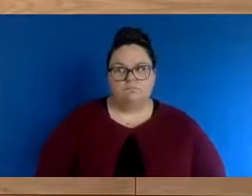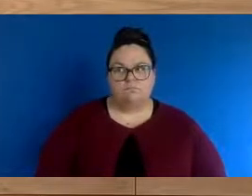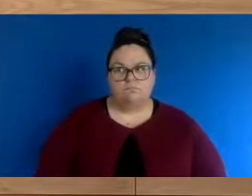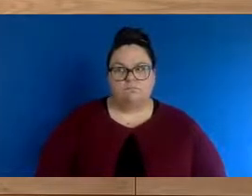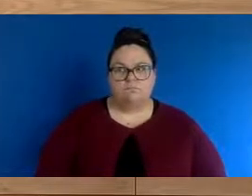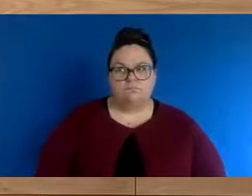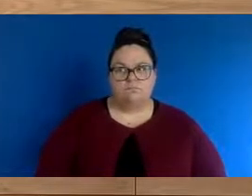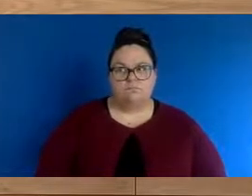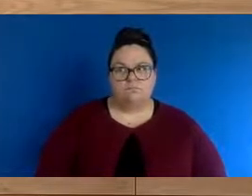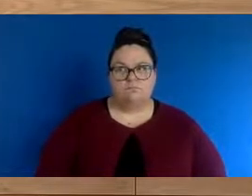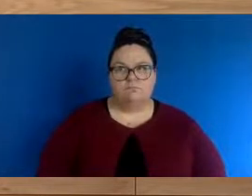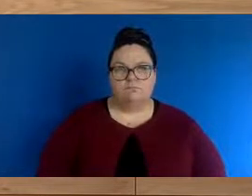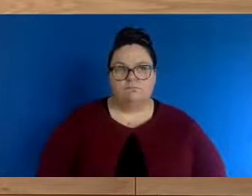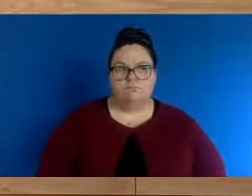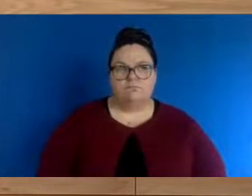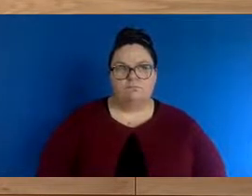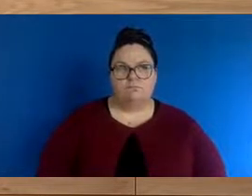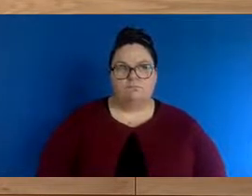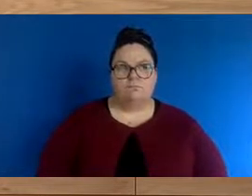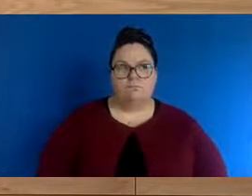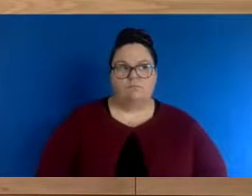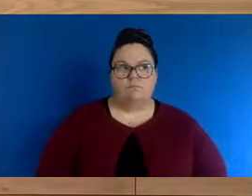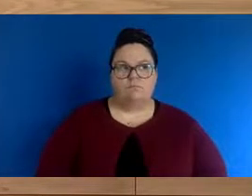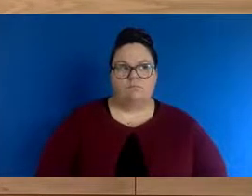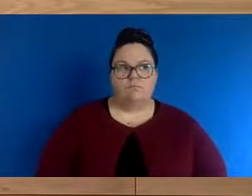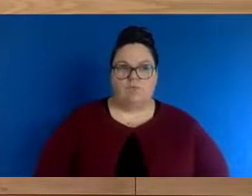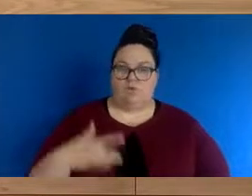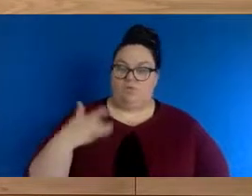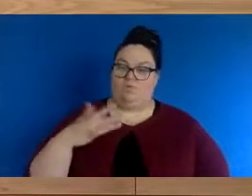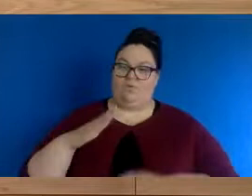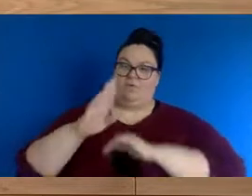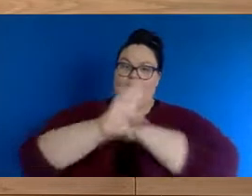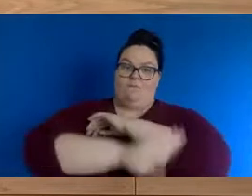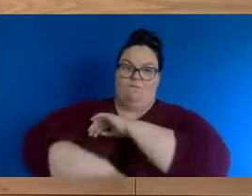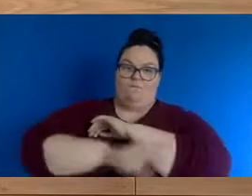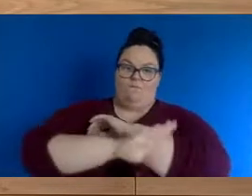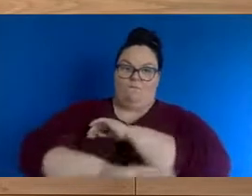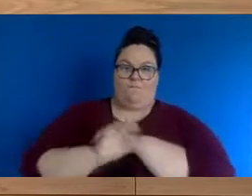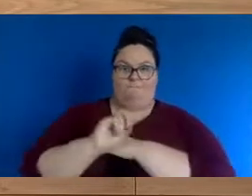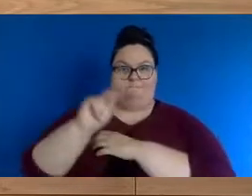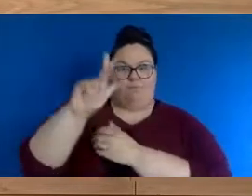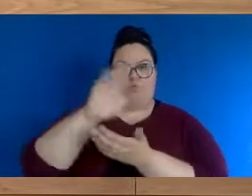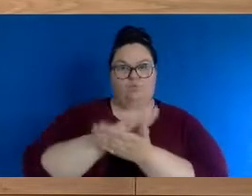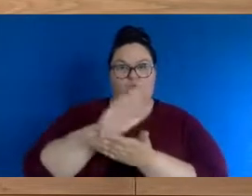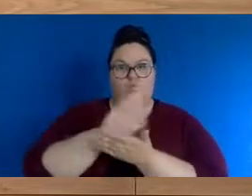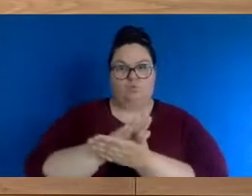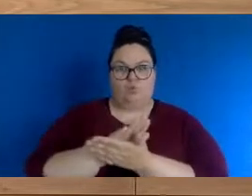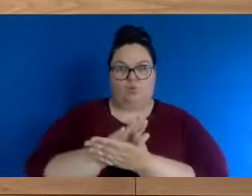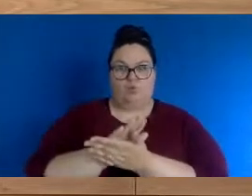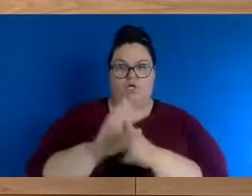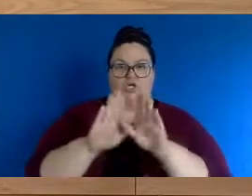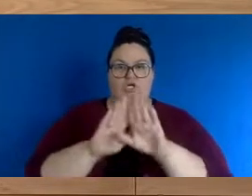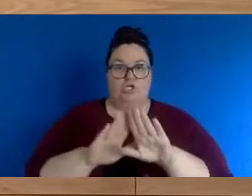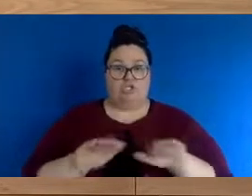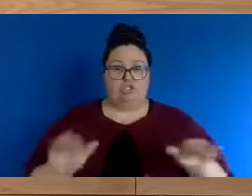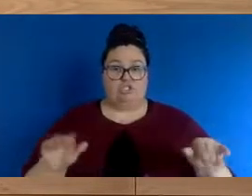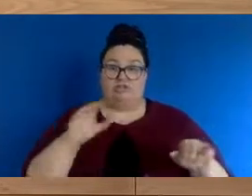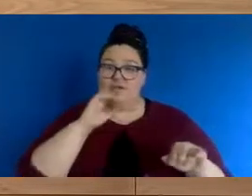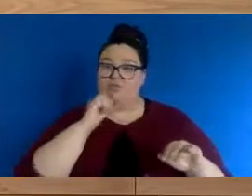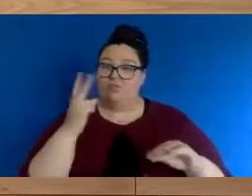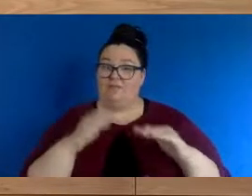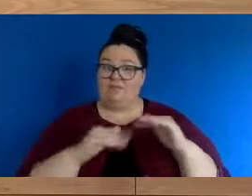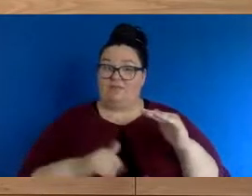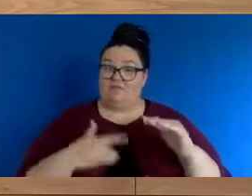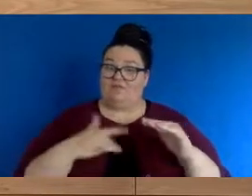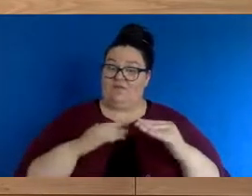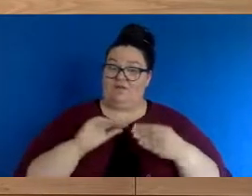for a spike, this fall maybe when children are back to school if we don't have a vaccine for children under 12? And I guess